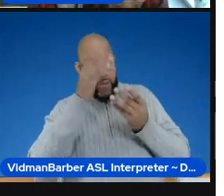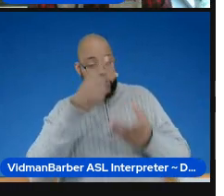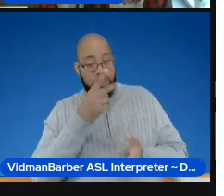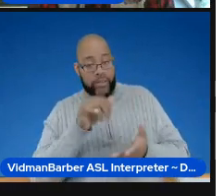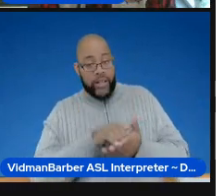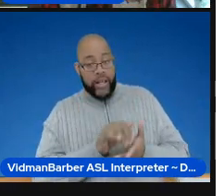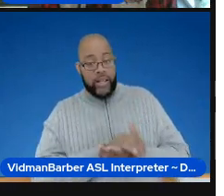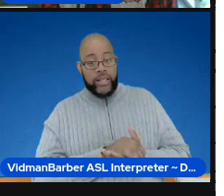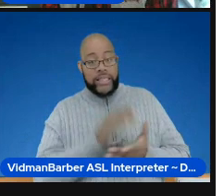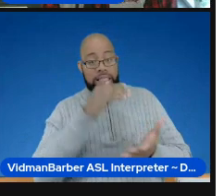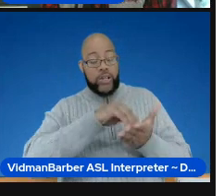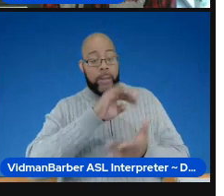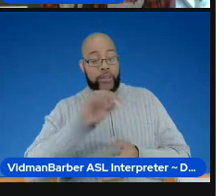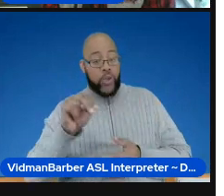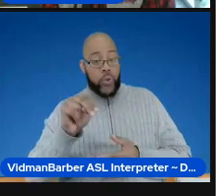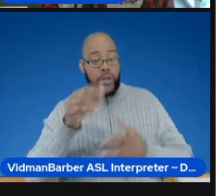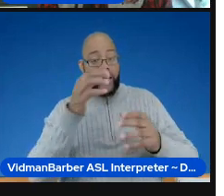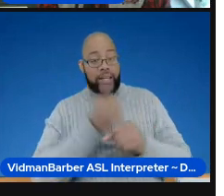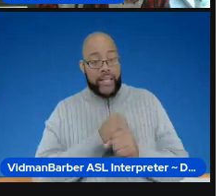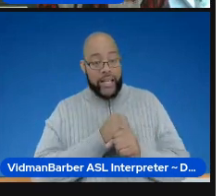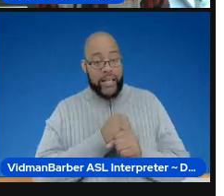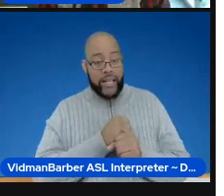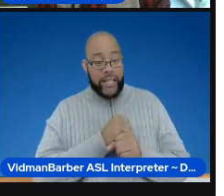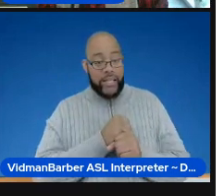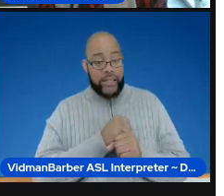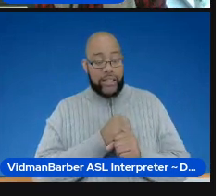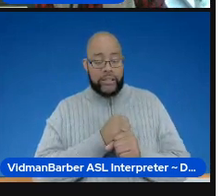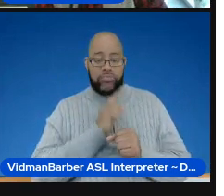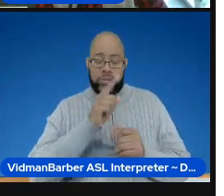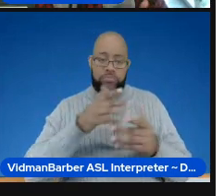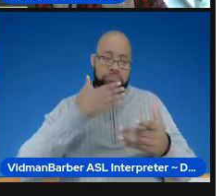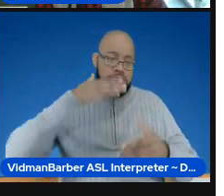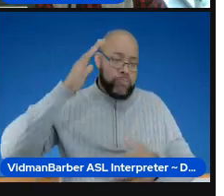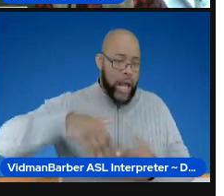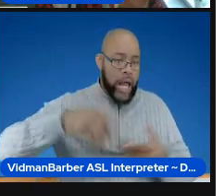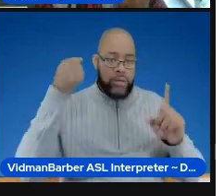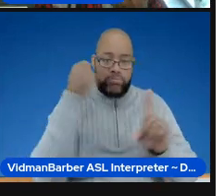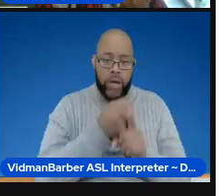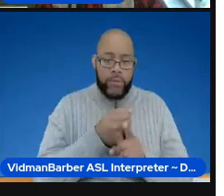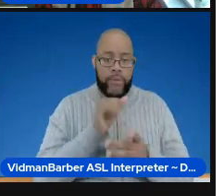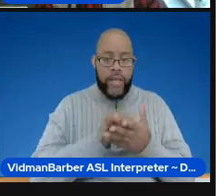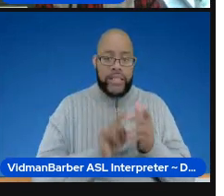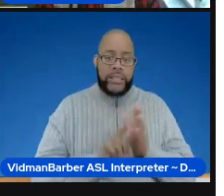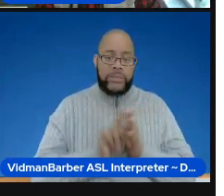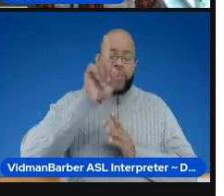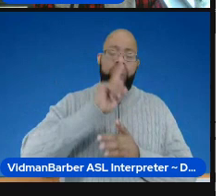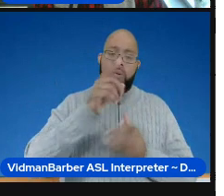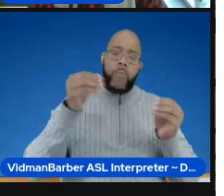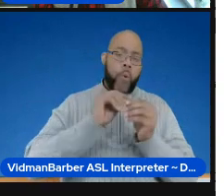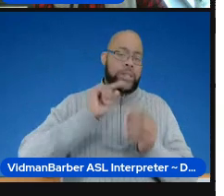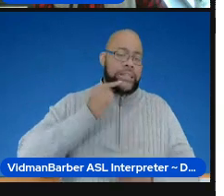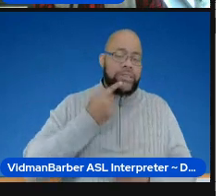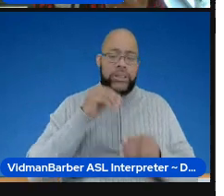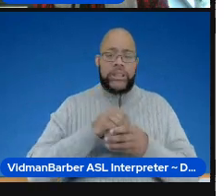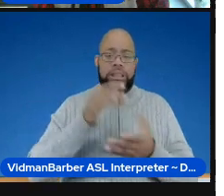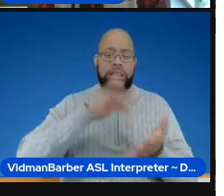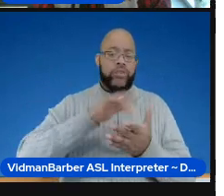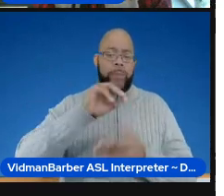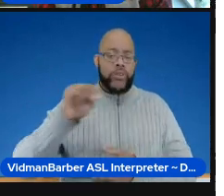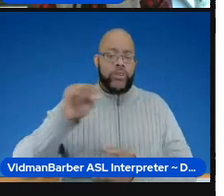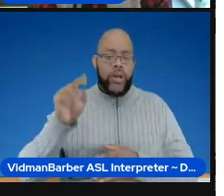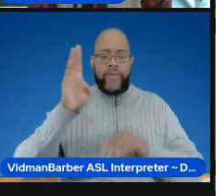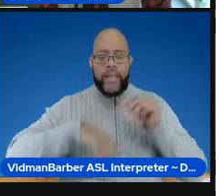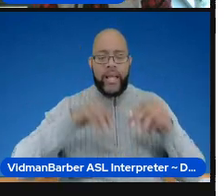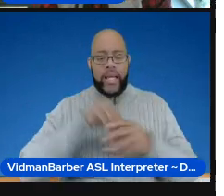that central Minnesota was getting the mess kicked out of it. Comparatively, that spike is way more significant in central Minnesota than it